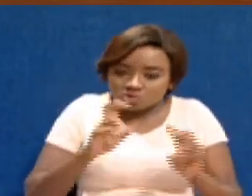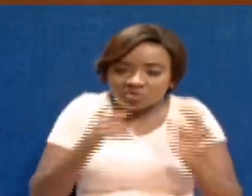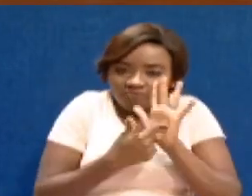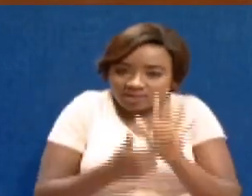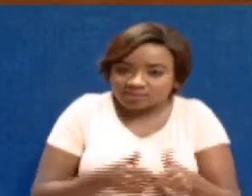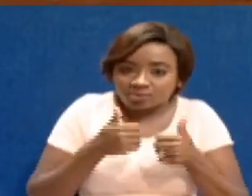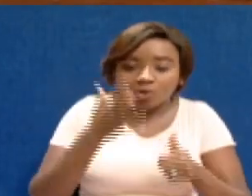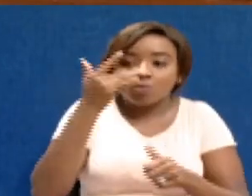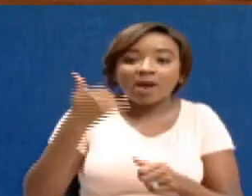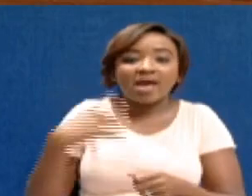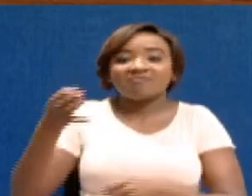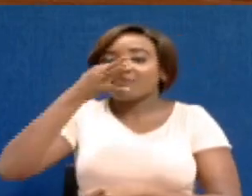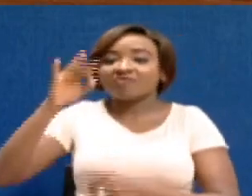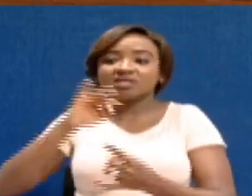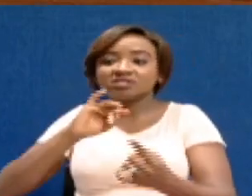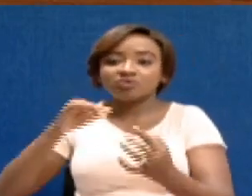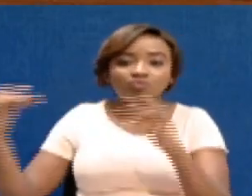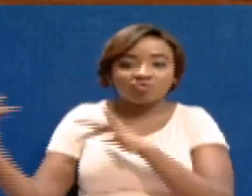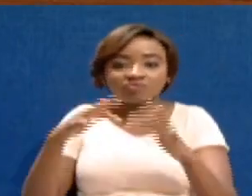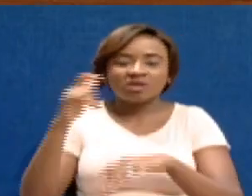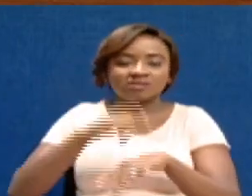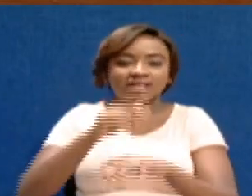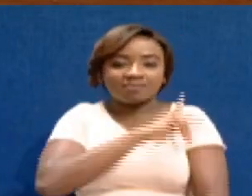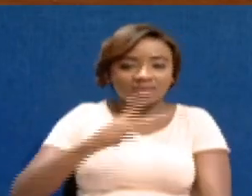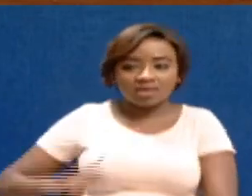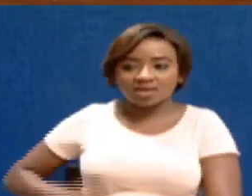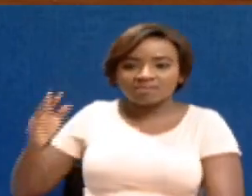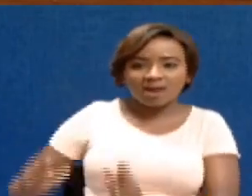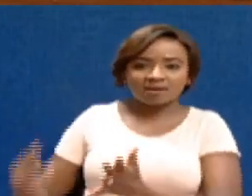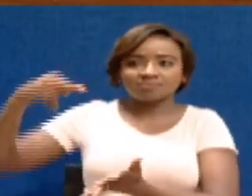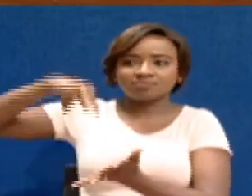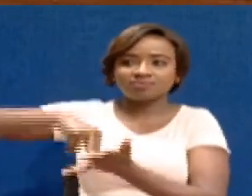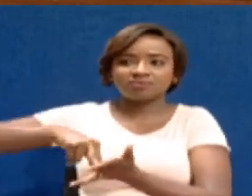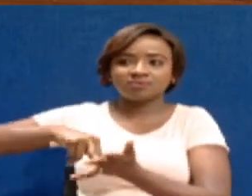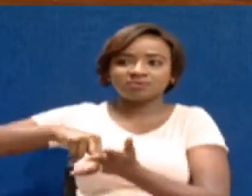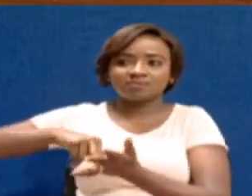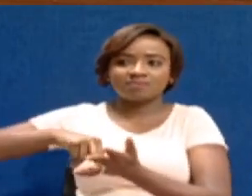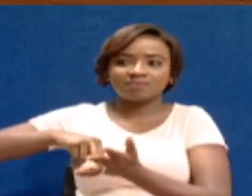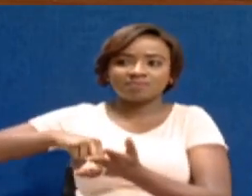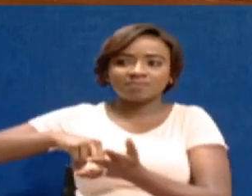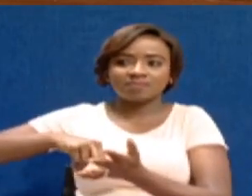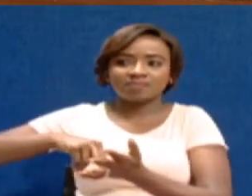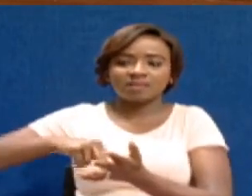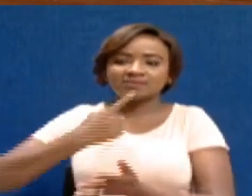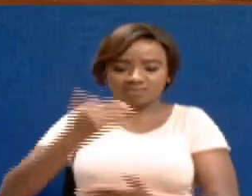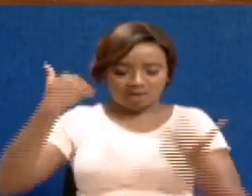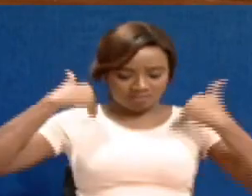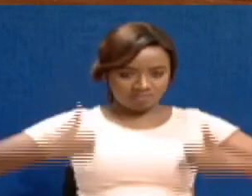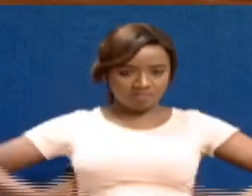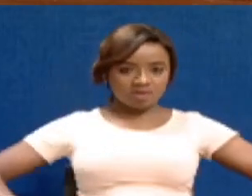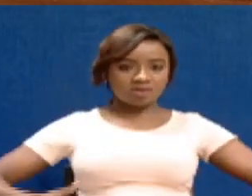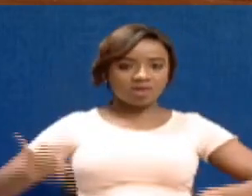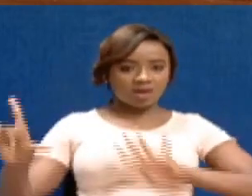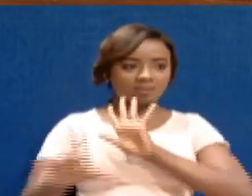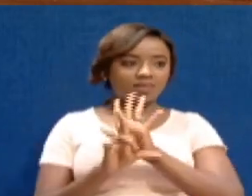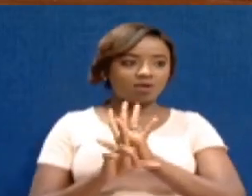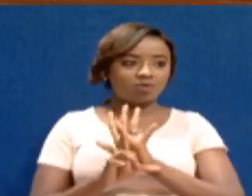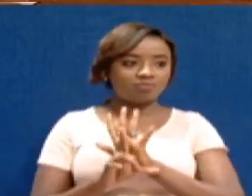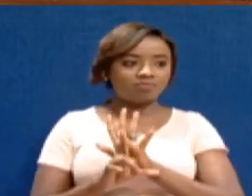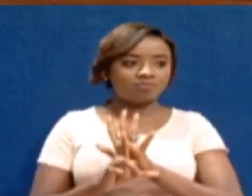of the Somalis, they consist of the Samburus, they consist of the Maasais, they consist of the Turkana. So they're huge numbers.